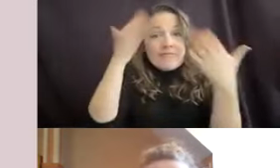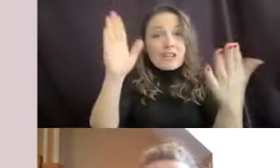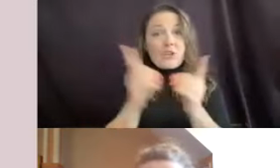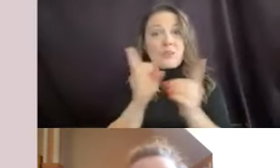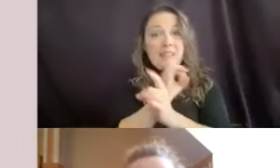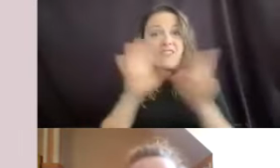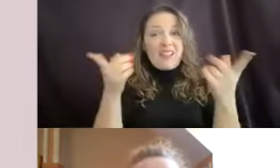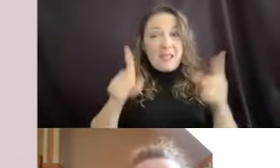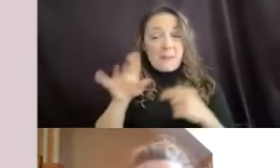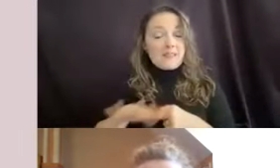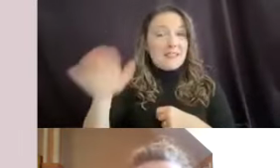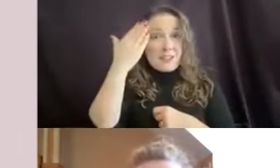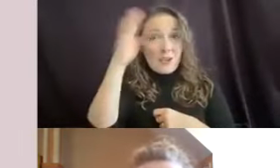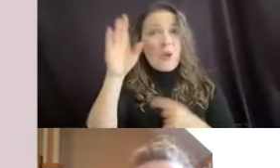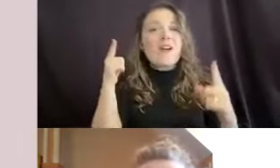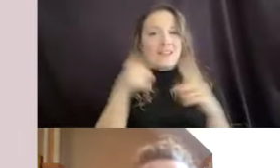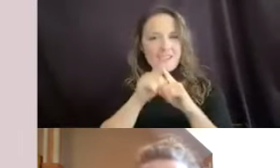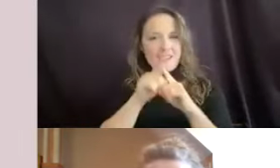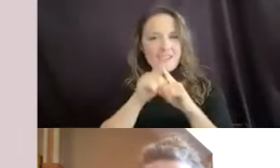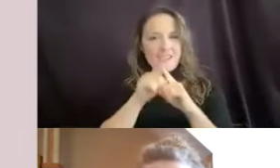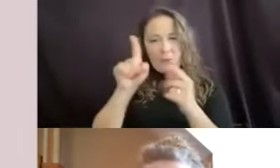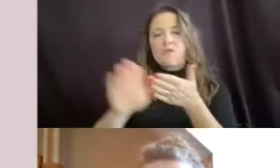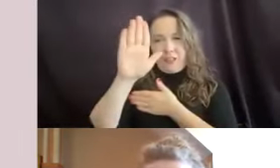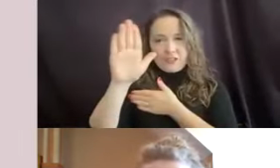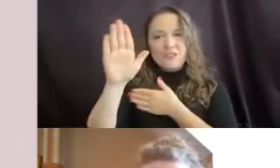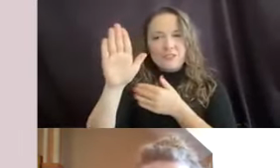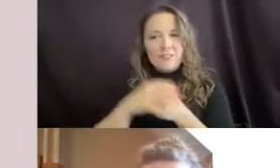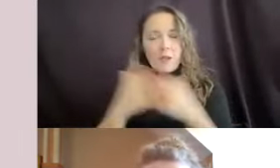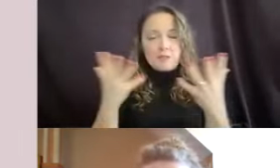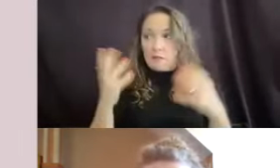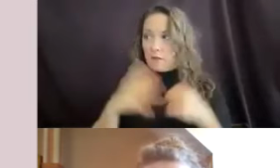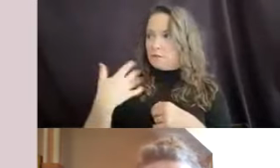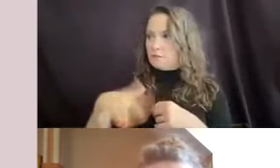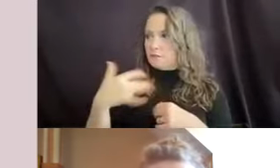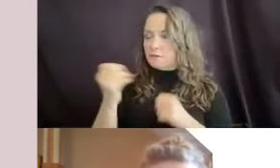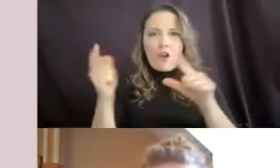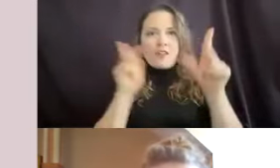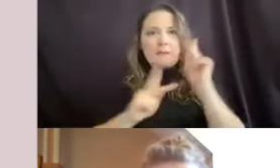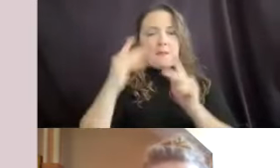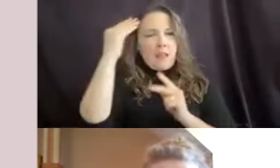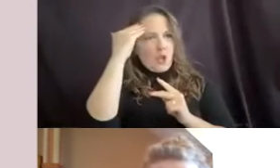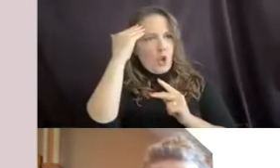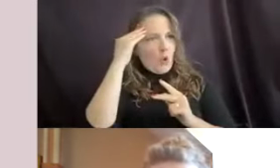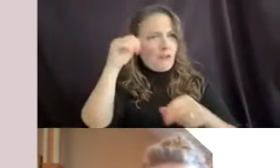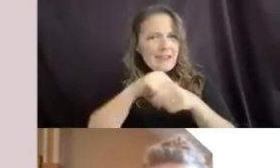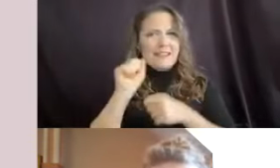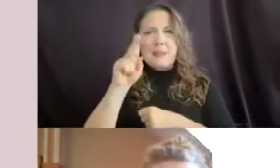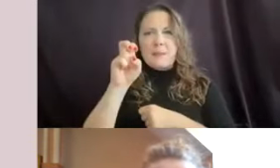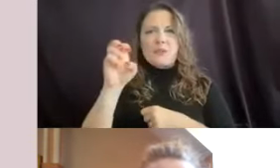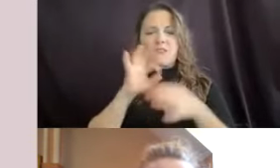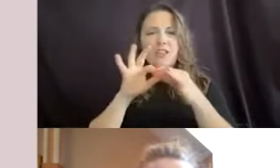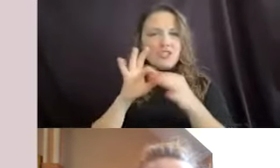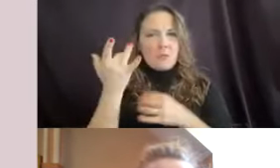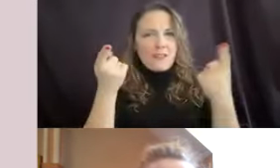violence even existed until I went to college and was like, oh my gosh, all of these people I know are in these abusive relationships. Why is this